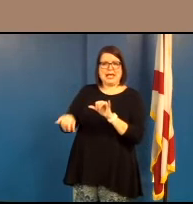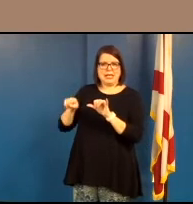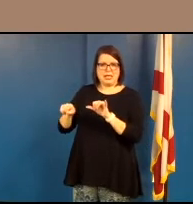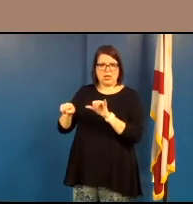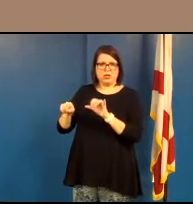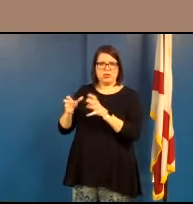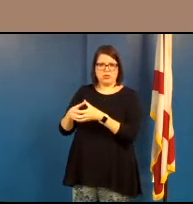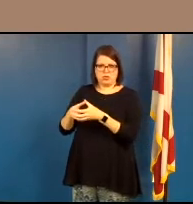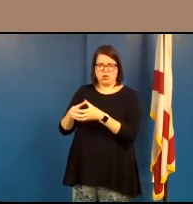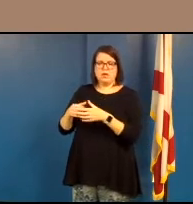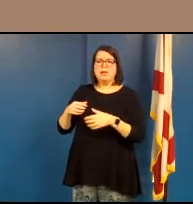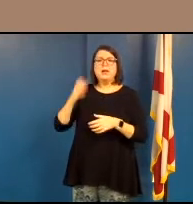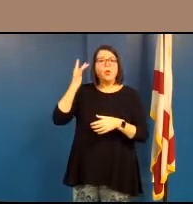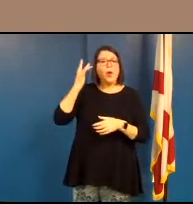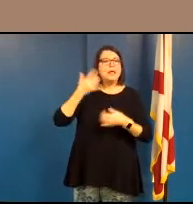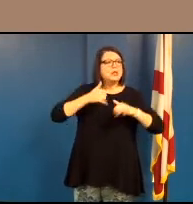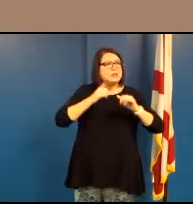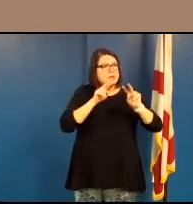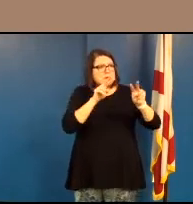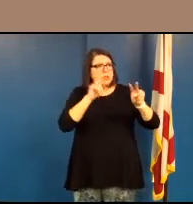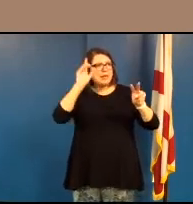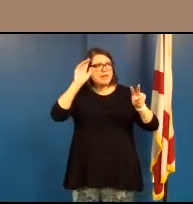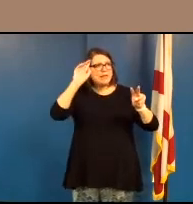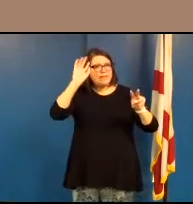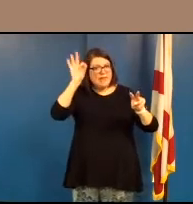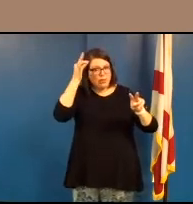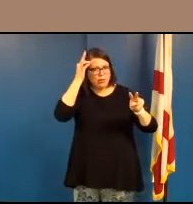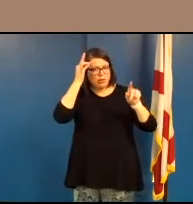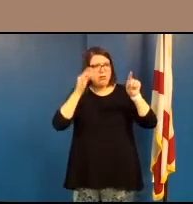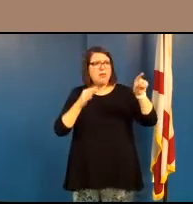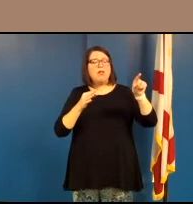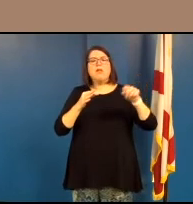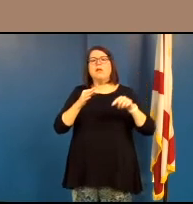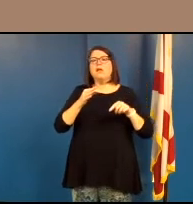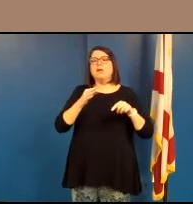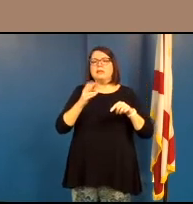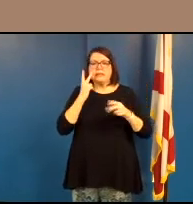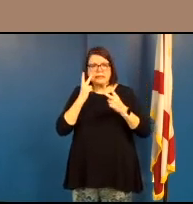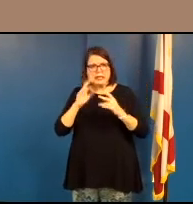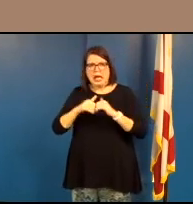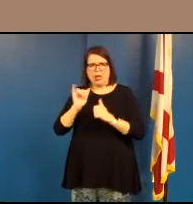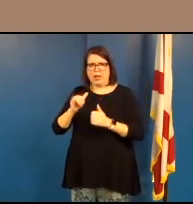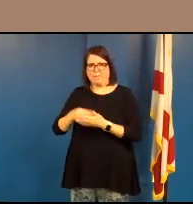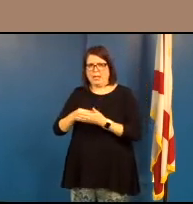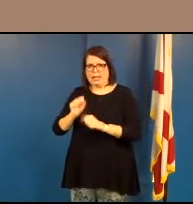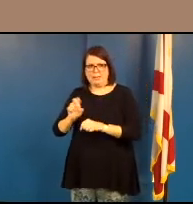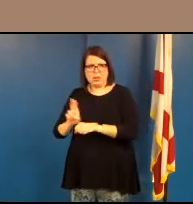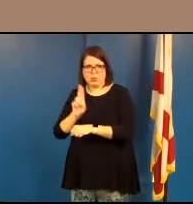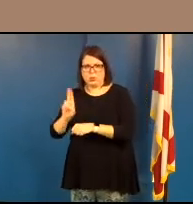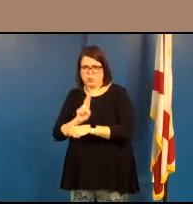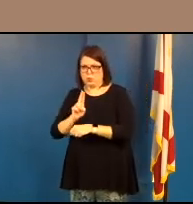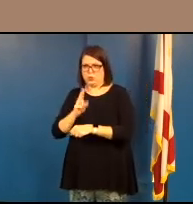federal government on how that money can be used. States are negotiating with the Trump administration to allow that money to be used to deal